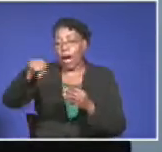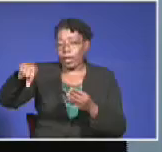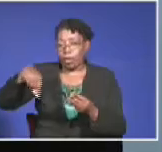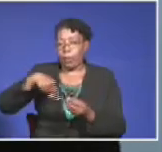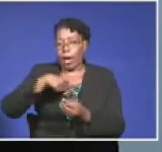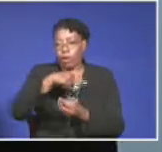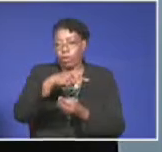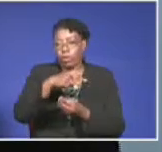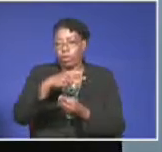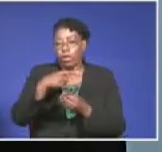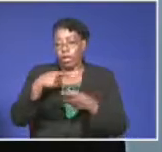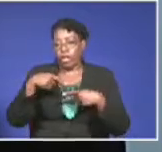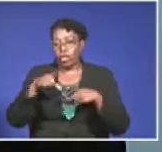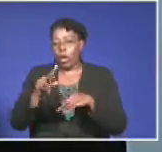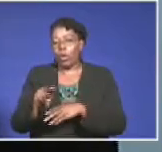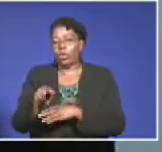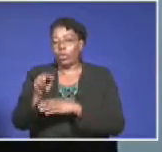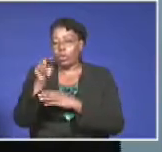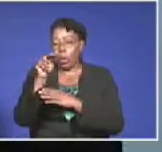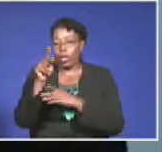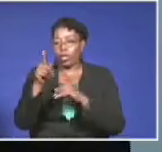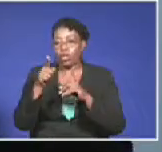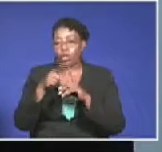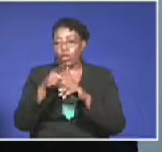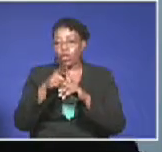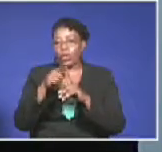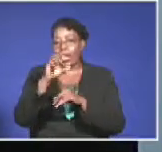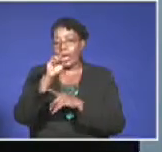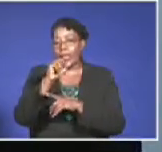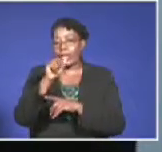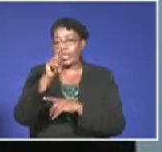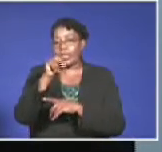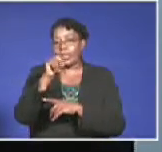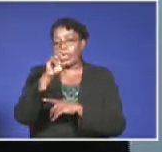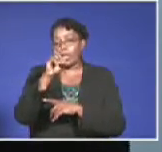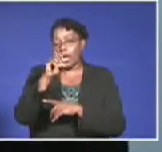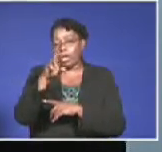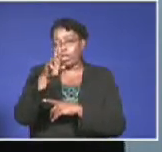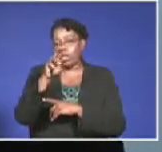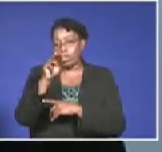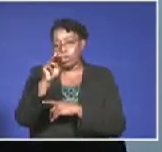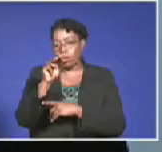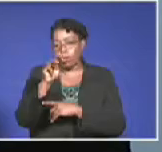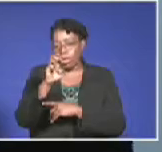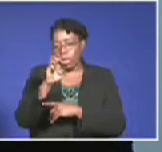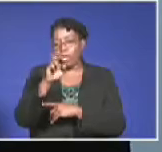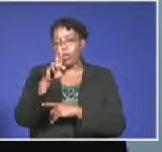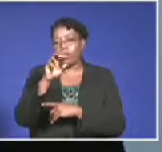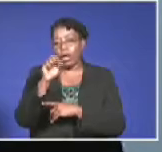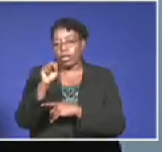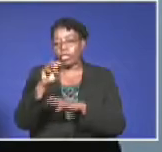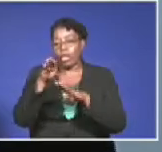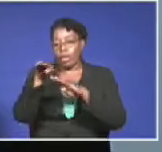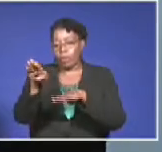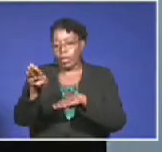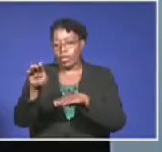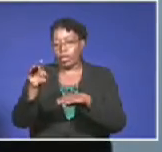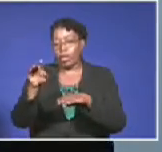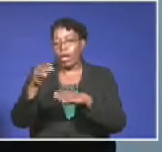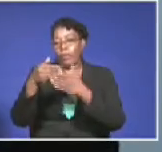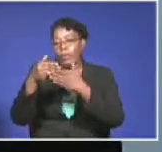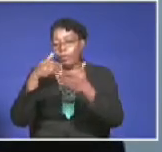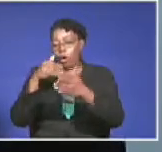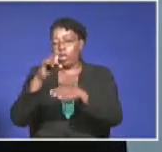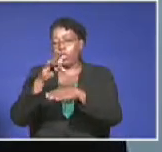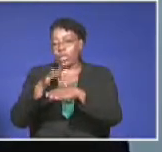going around the roundabout you'll head north to Saunders Beach. However, you won't go as far as Saunders Beach. The turnaround will be at the corner which